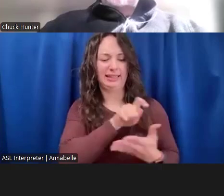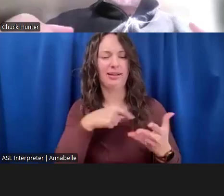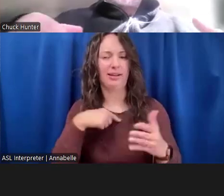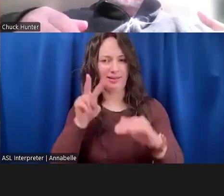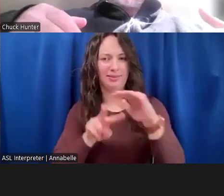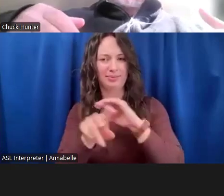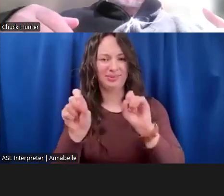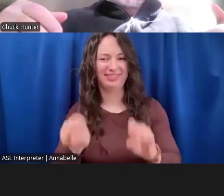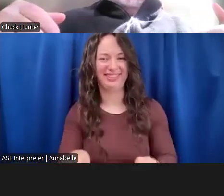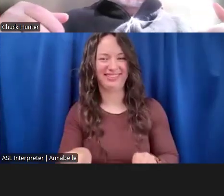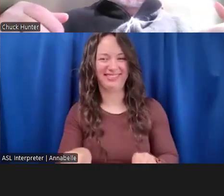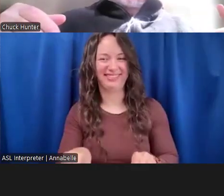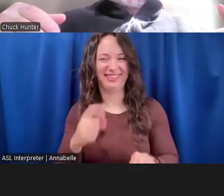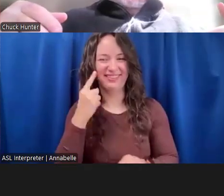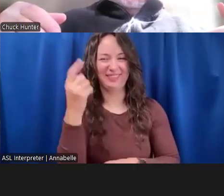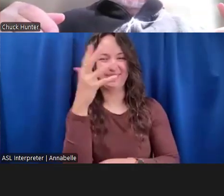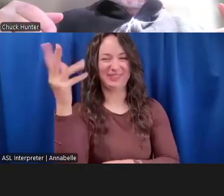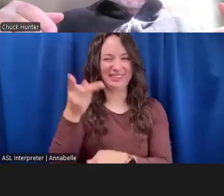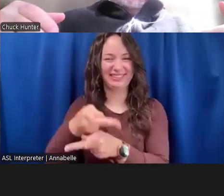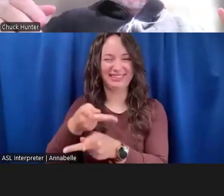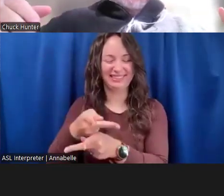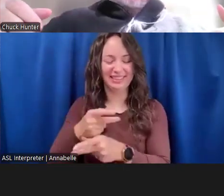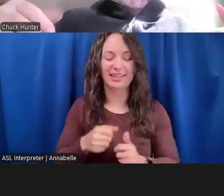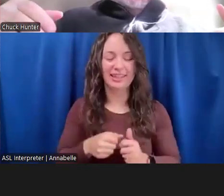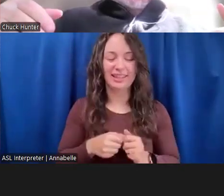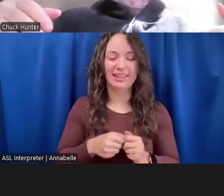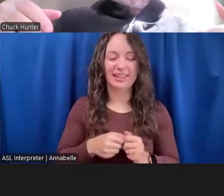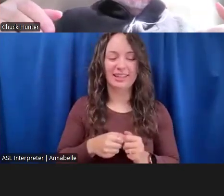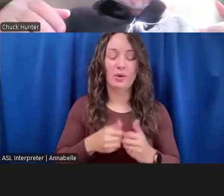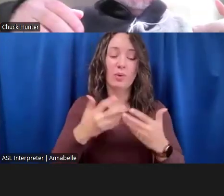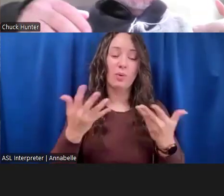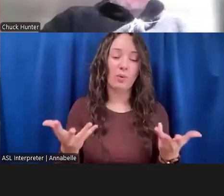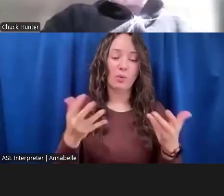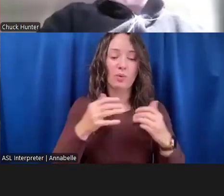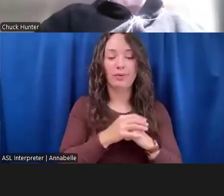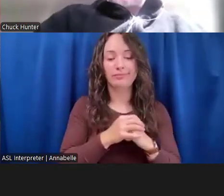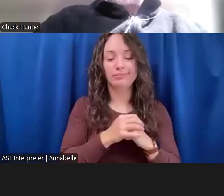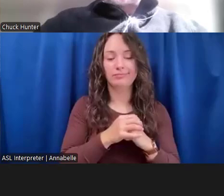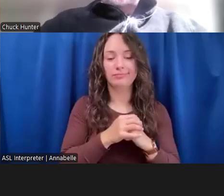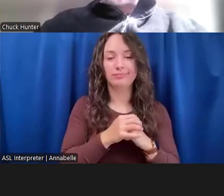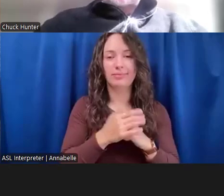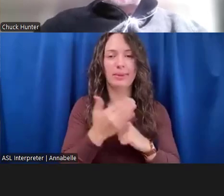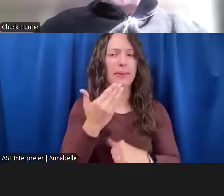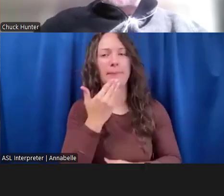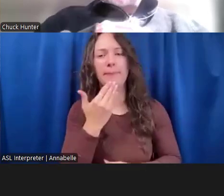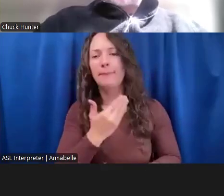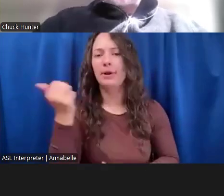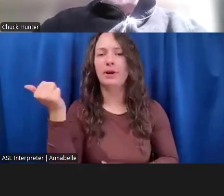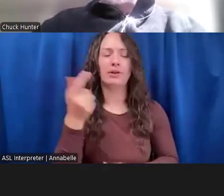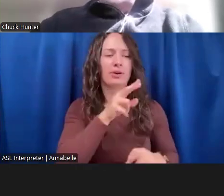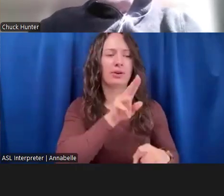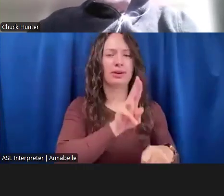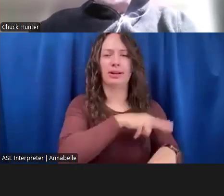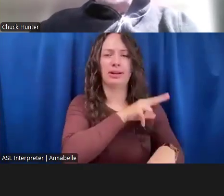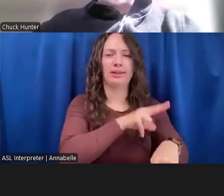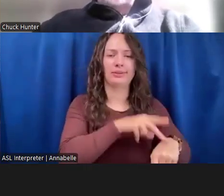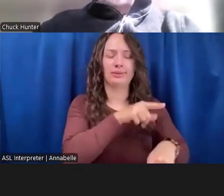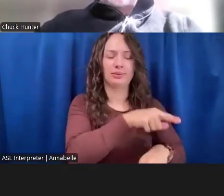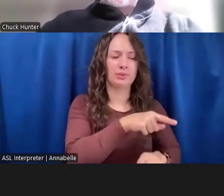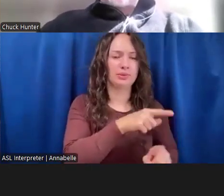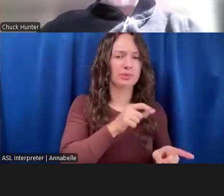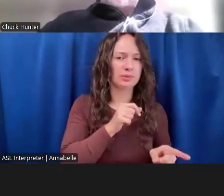silviculture, or it's more natural to be doing uneven age silviculture, although I have some issues with